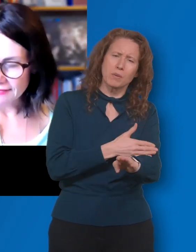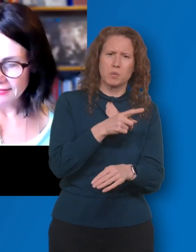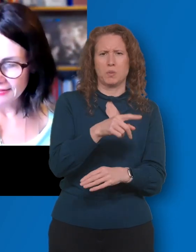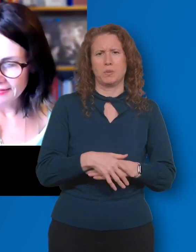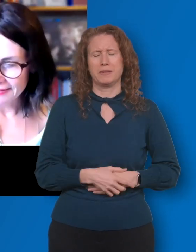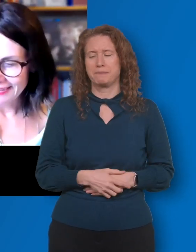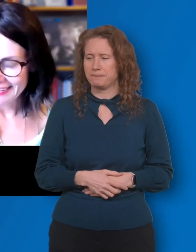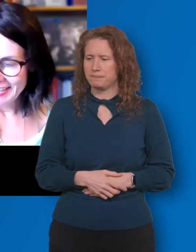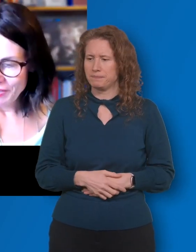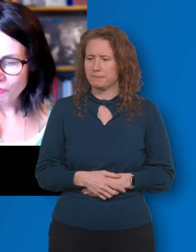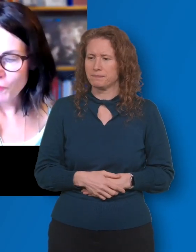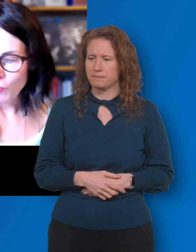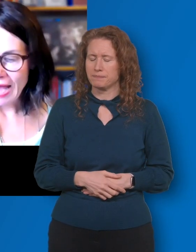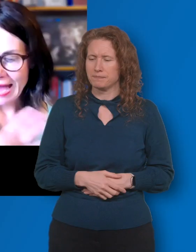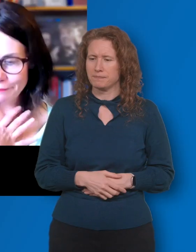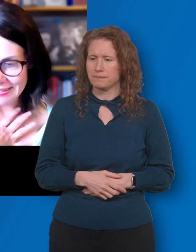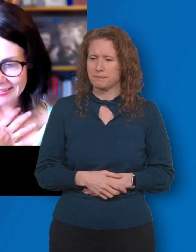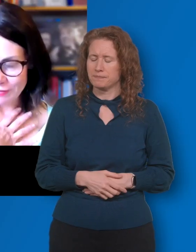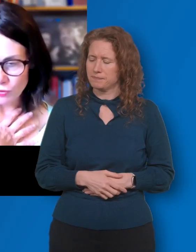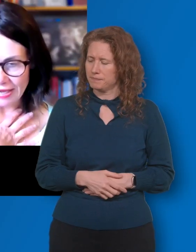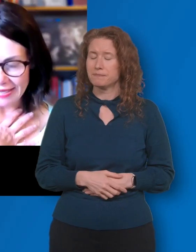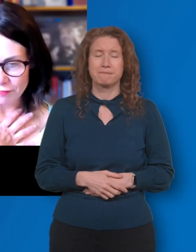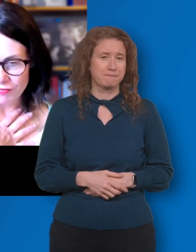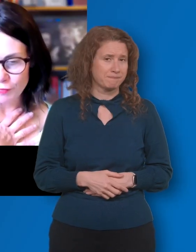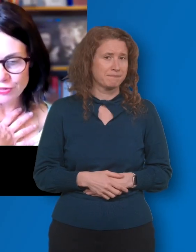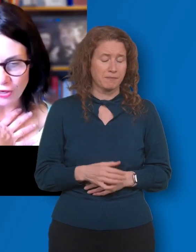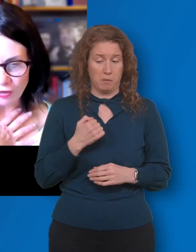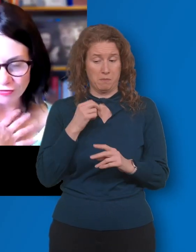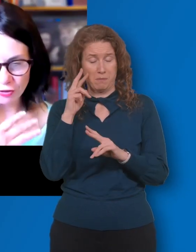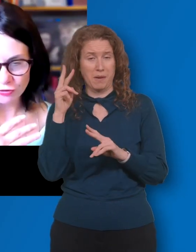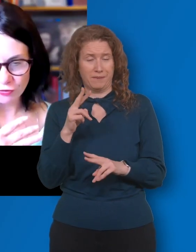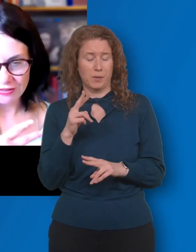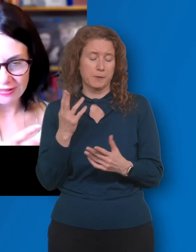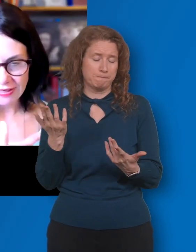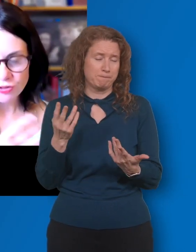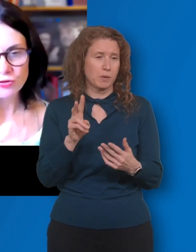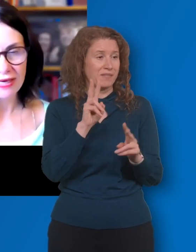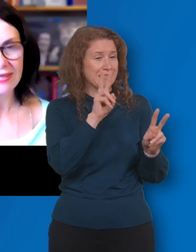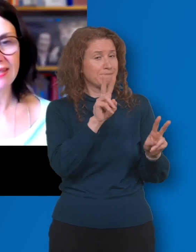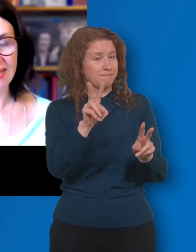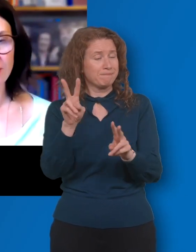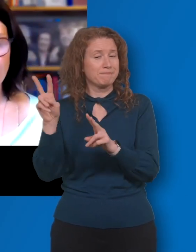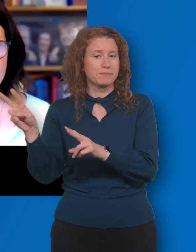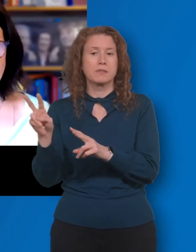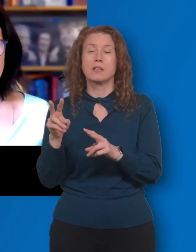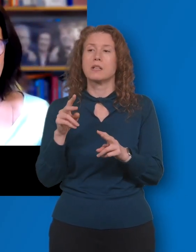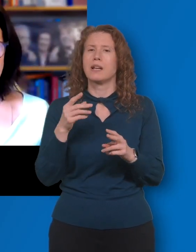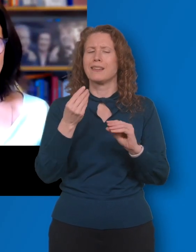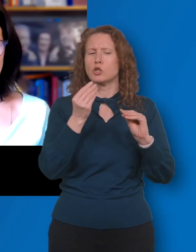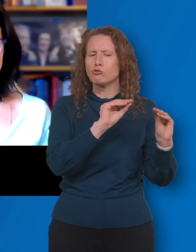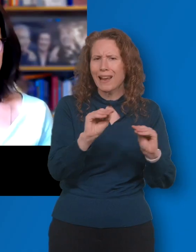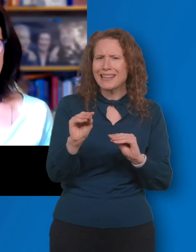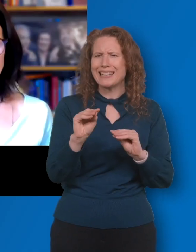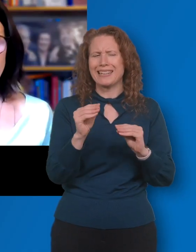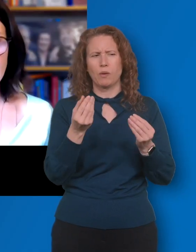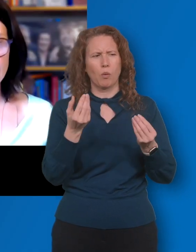Yes, I think from where I'm sitting and what I have observed, a lot of the training and education that is